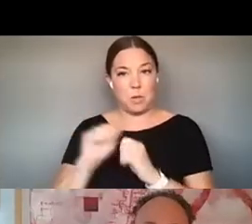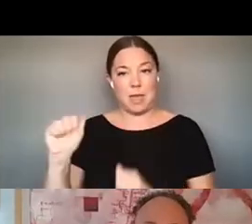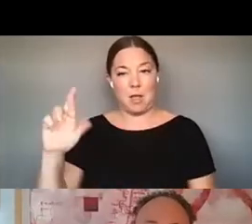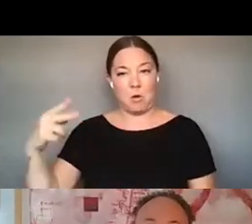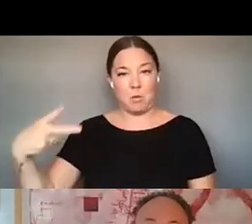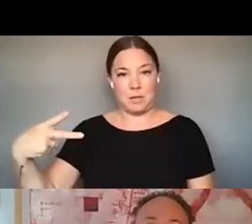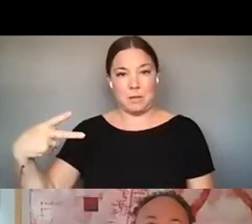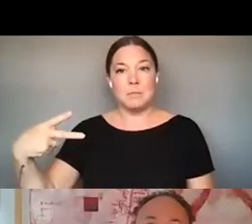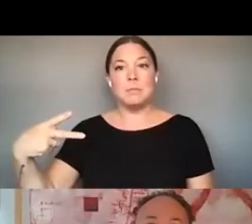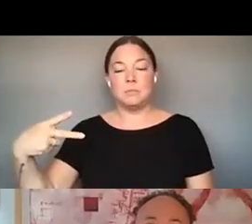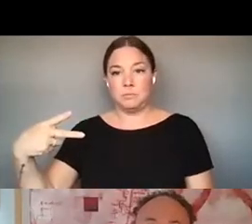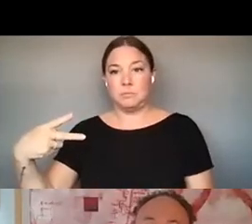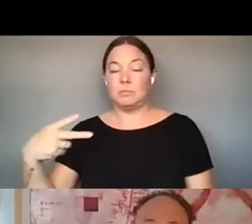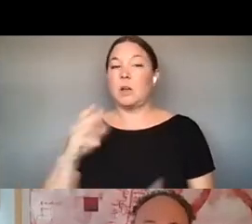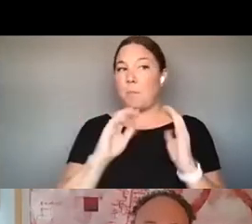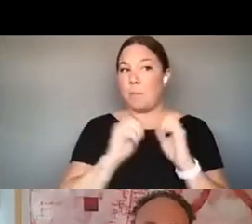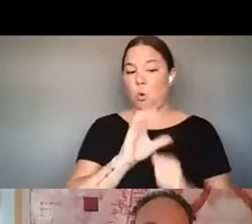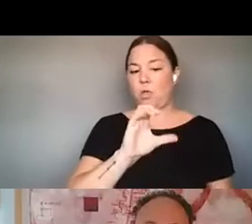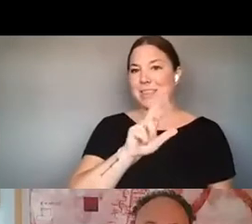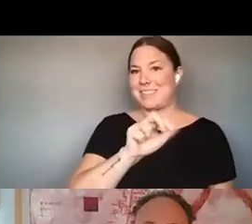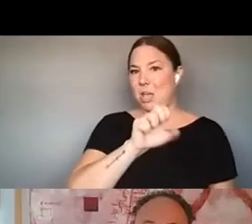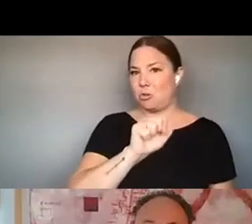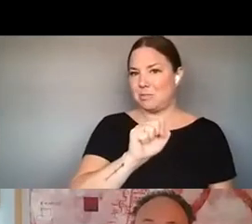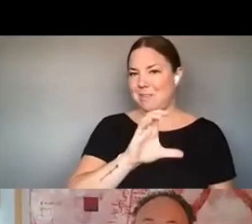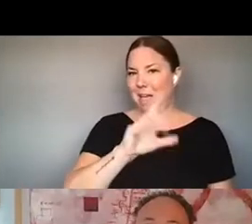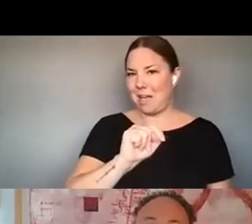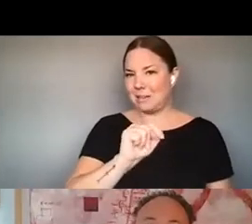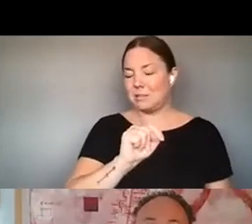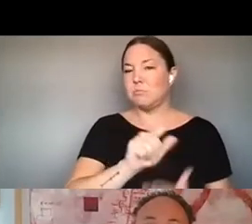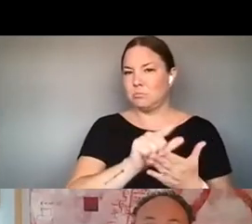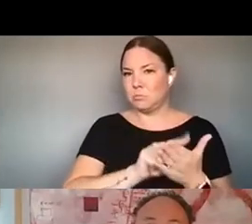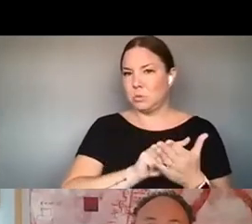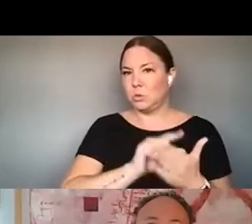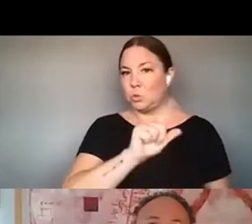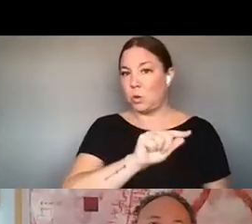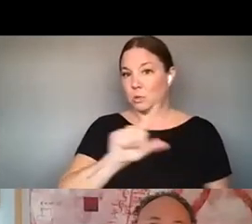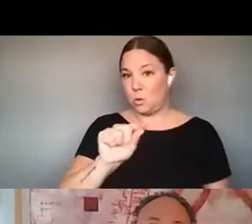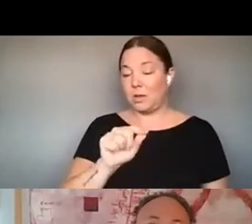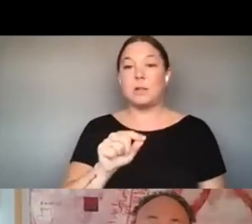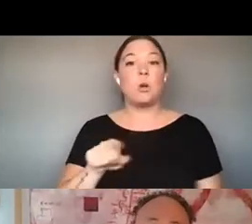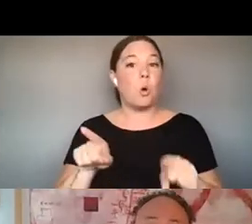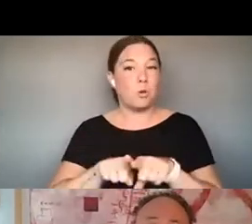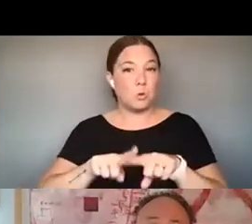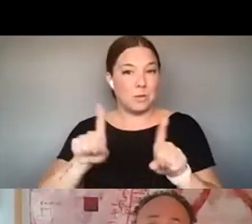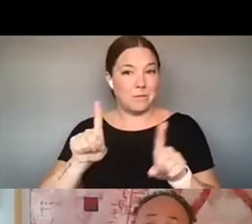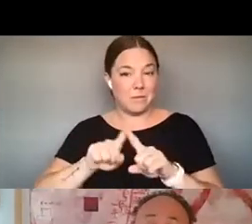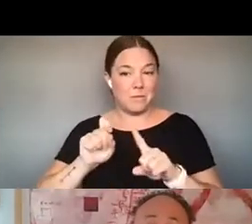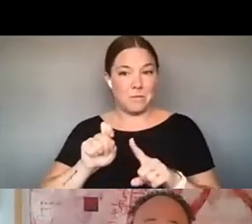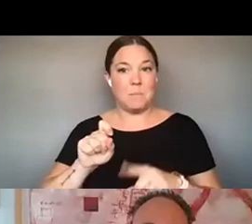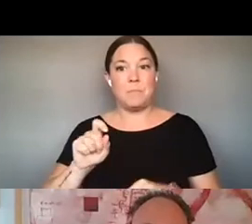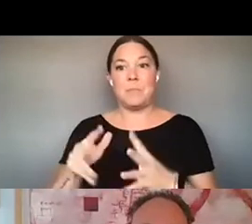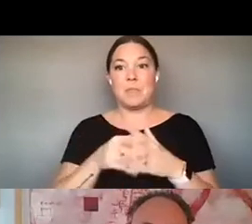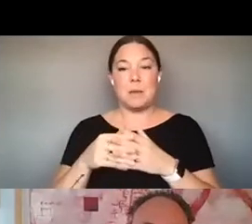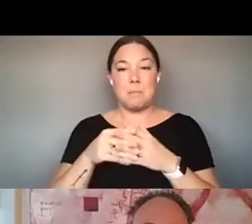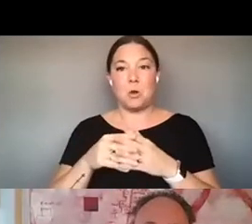from the CARES Act of 2020 and even the American Revitalization and Recovery Act of